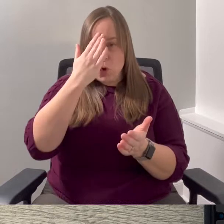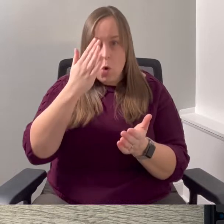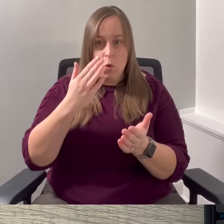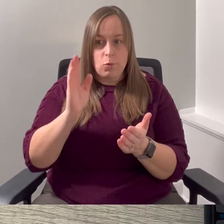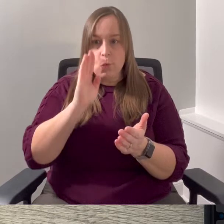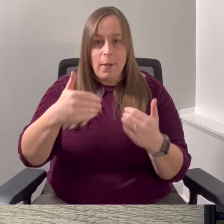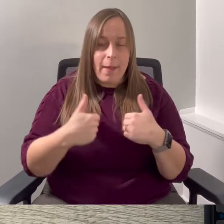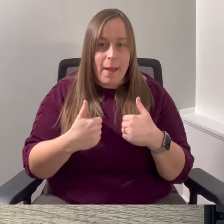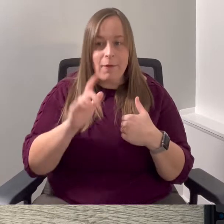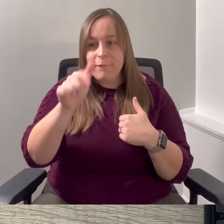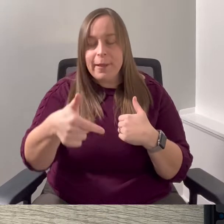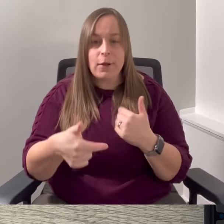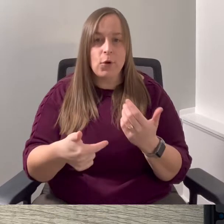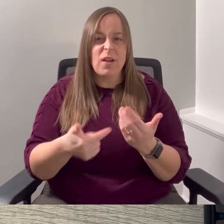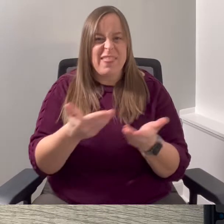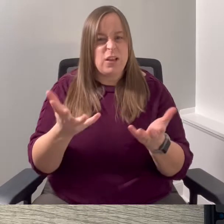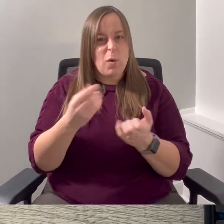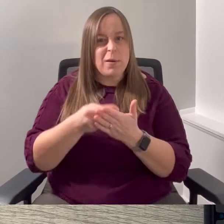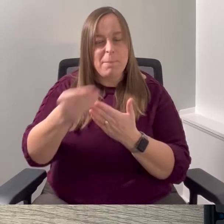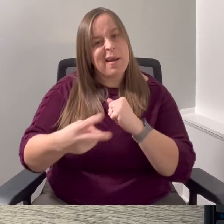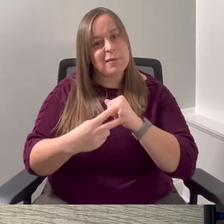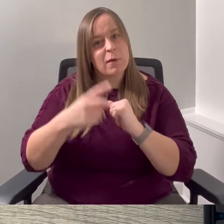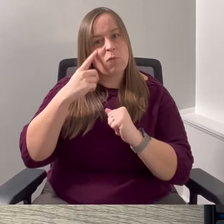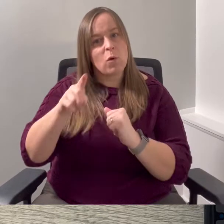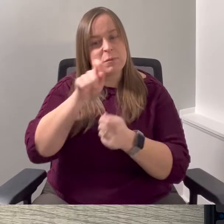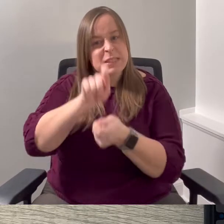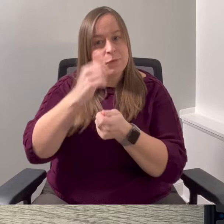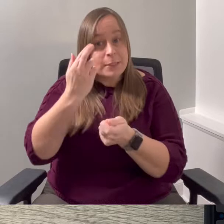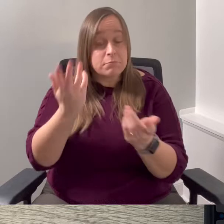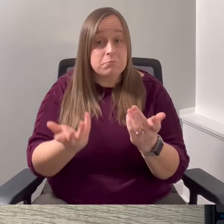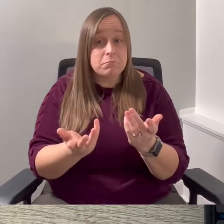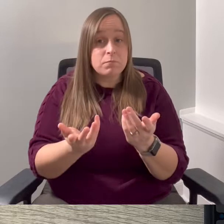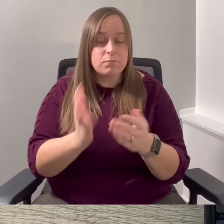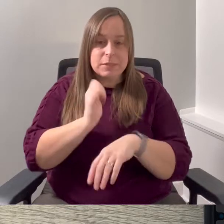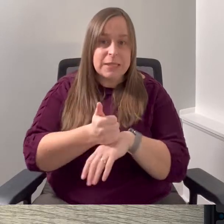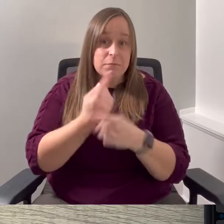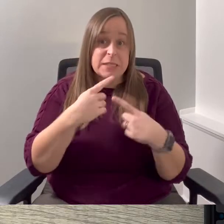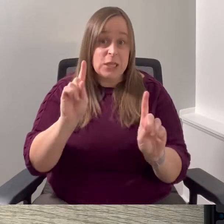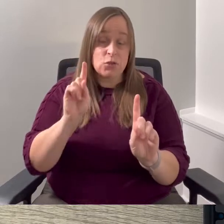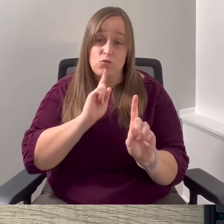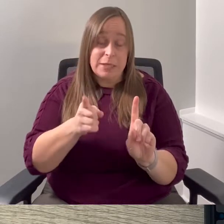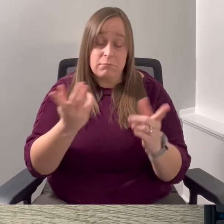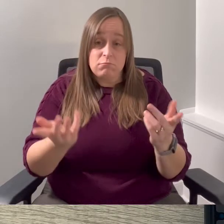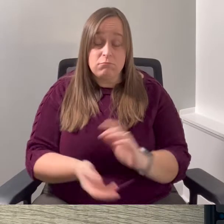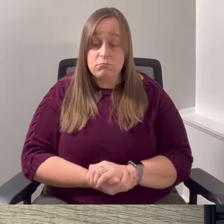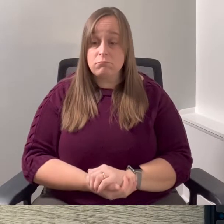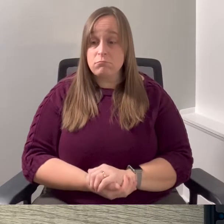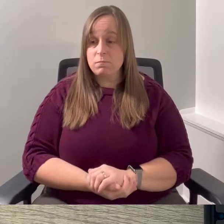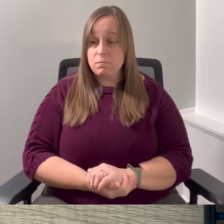and things that you want to buy and save for, and to set yourself up for success basically.